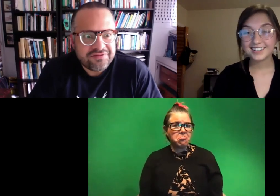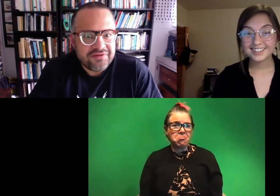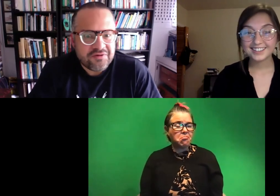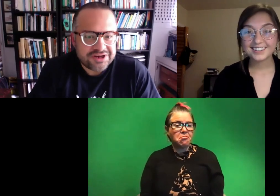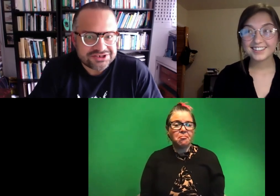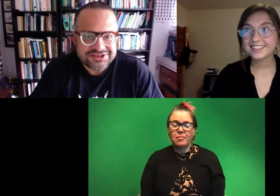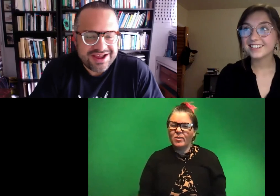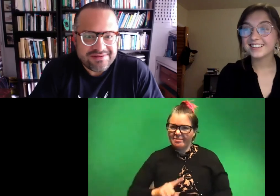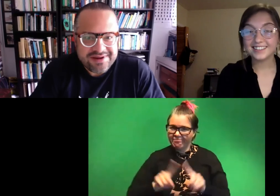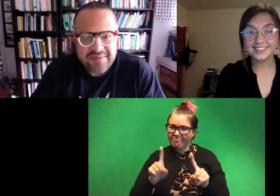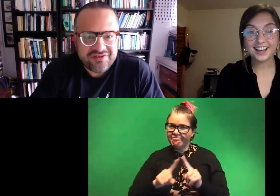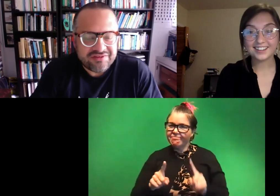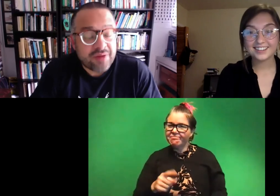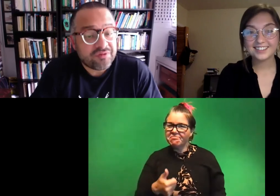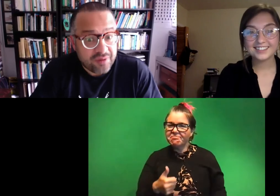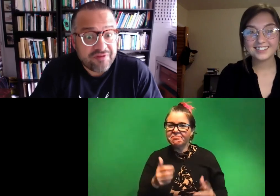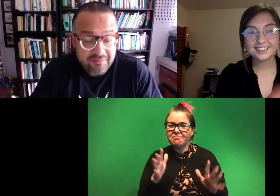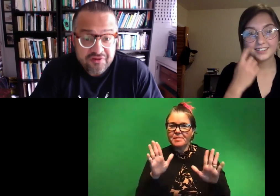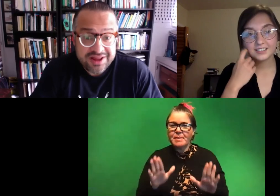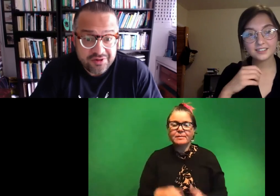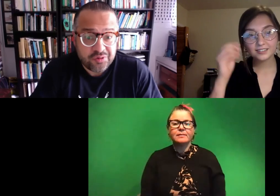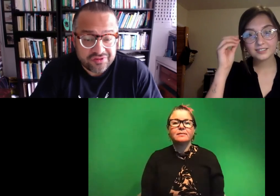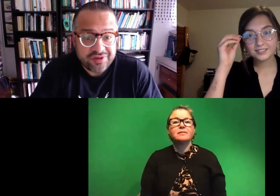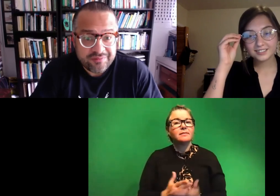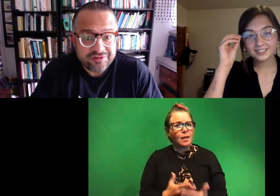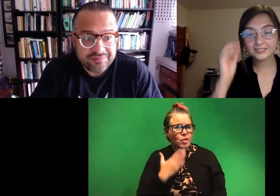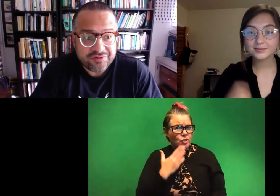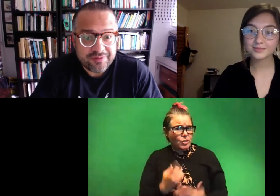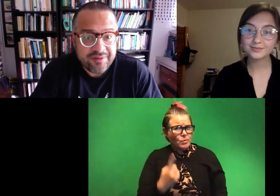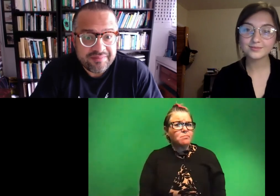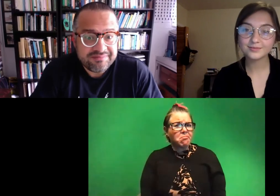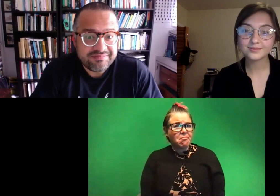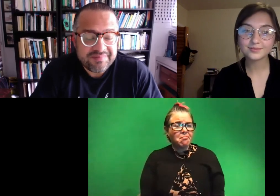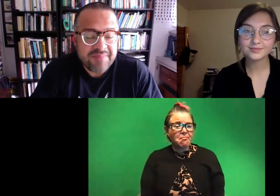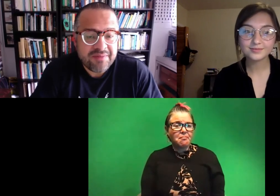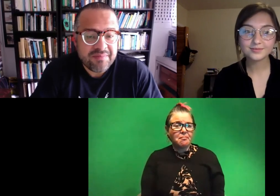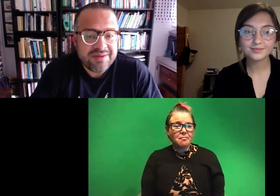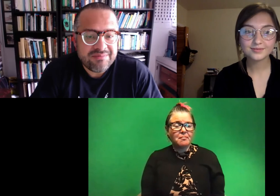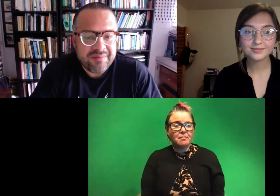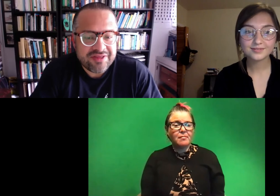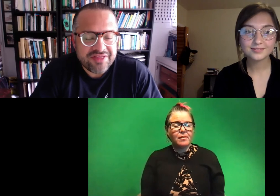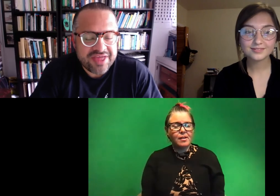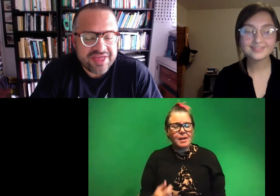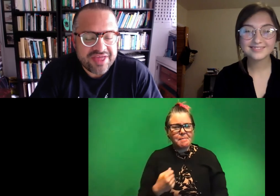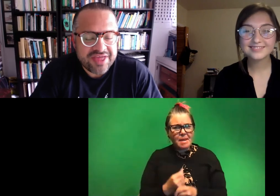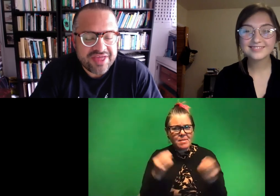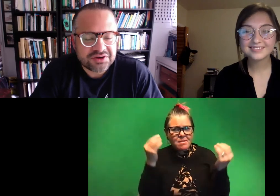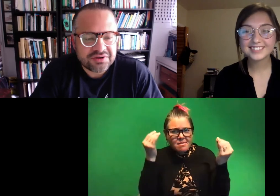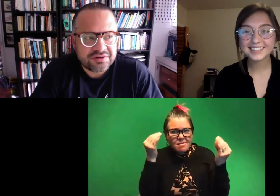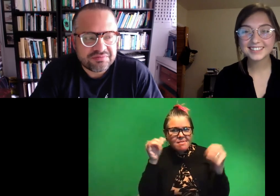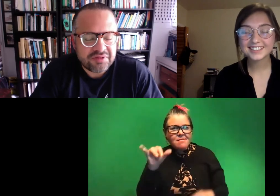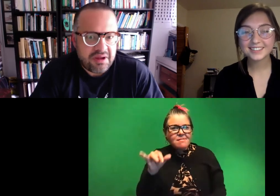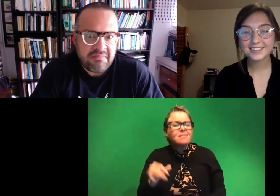of different questions. Yeah, amazing. Yeah. Some of them really good ones. Some of them make me think a lot.